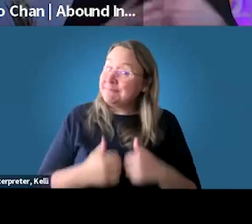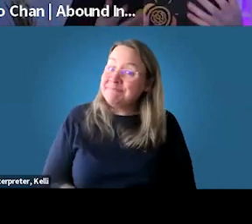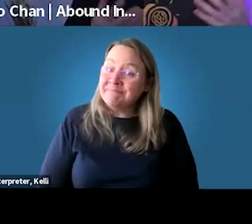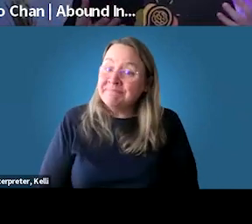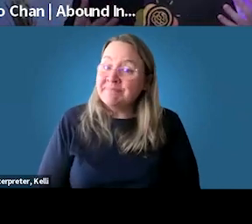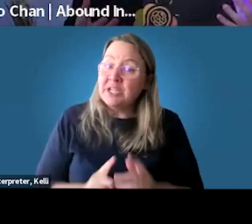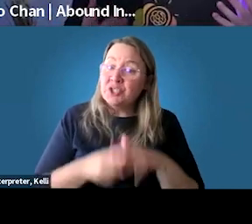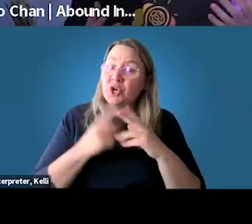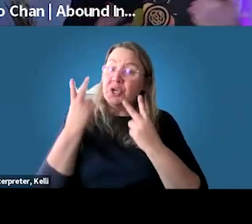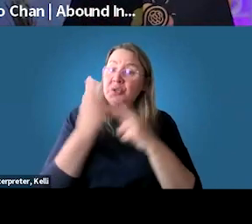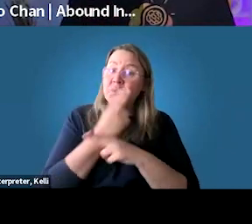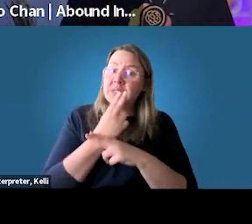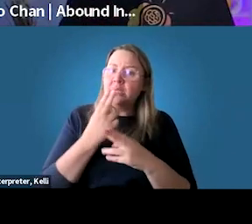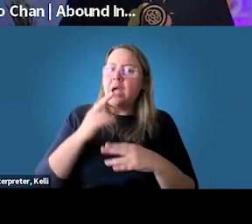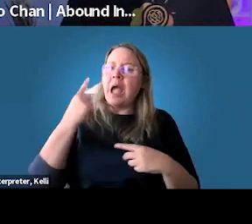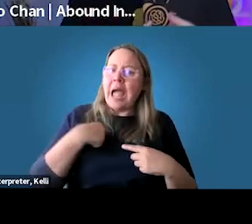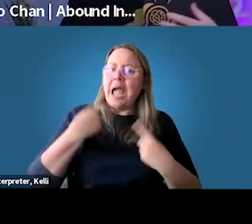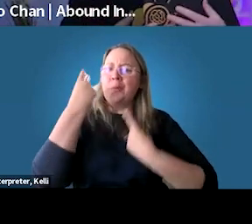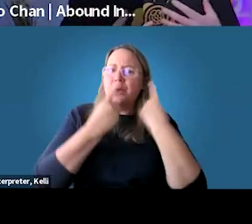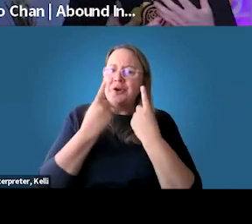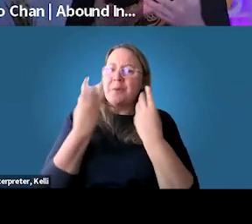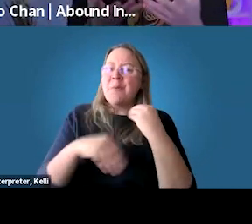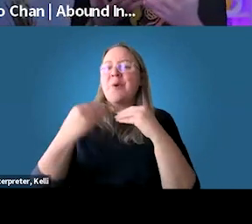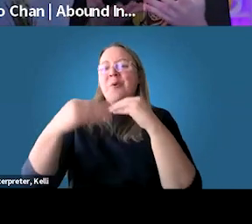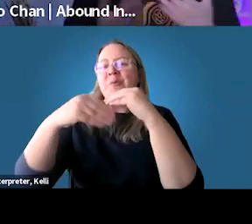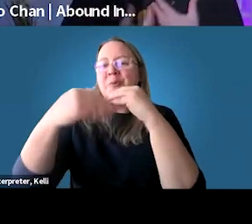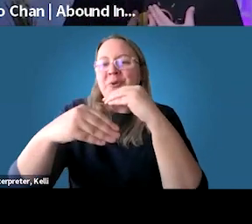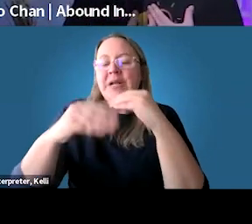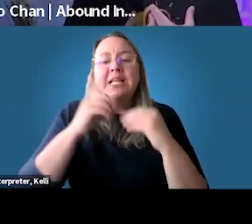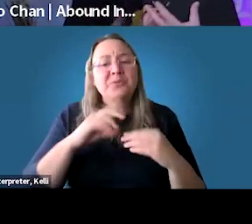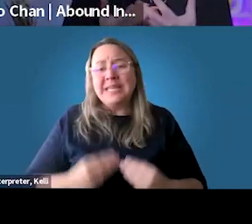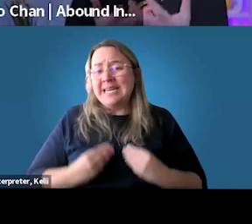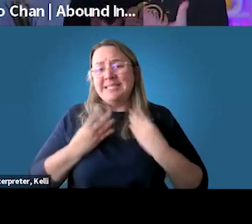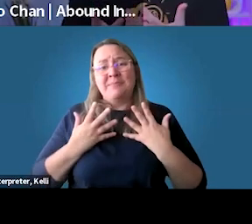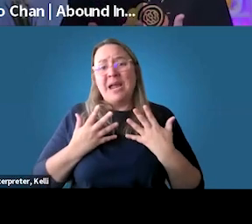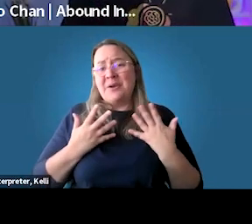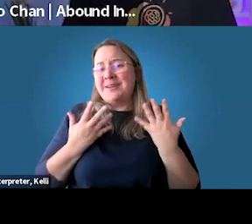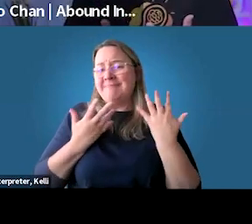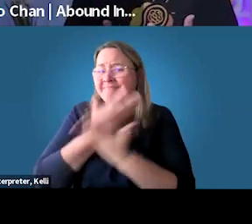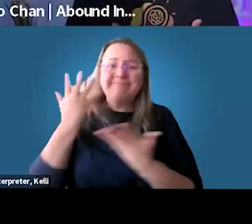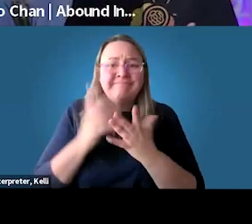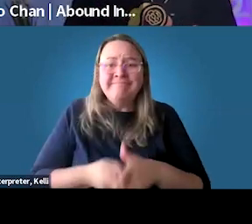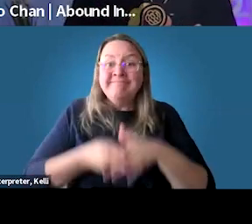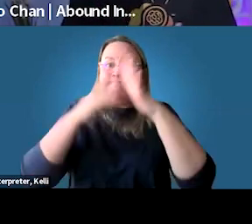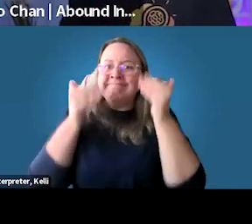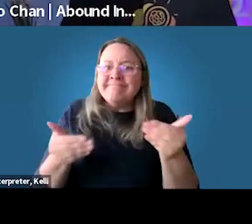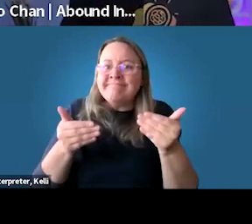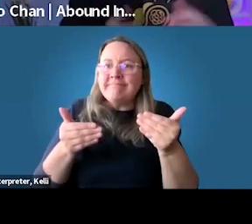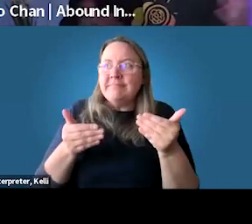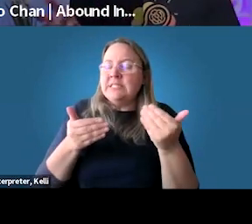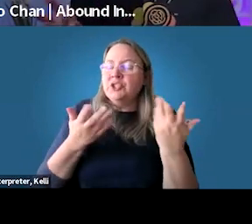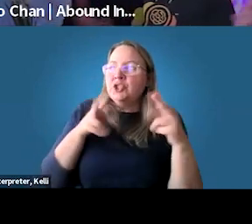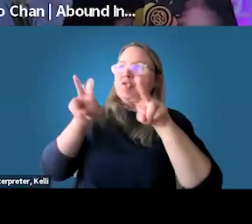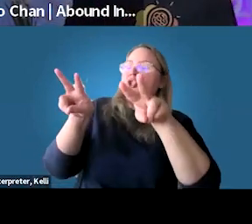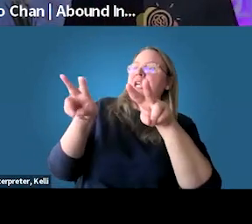and start using I wonder more and more. It's such an inspiring, I think so. I think it's such an inspiring way to look at the world. It's